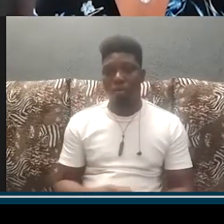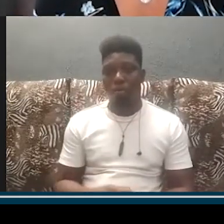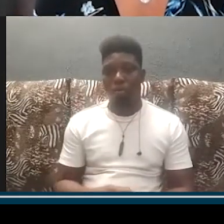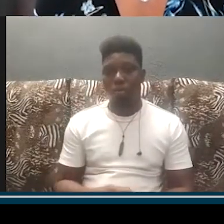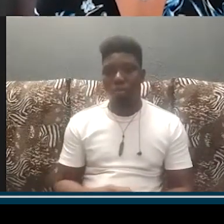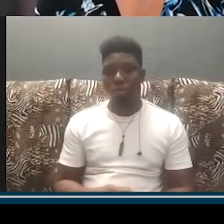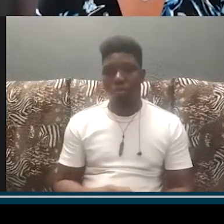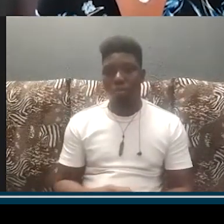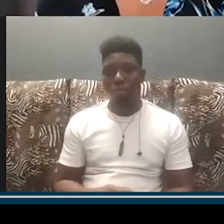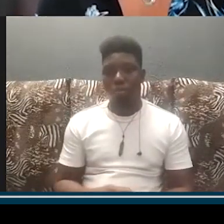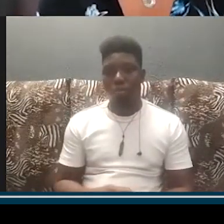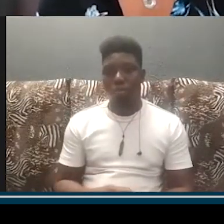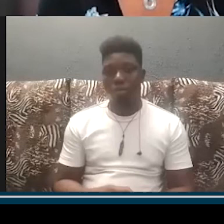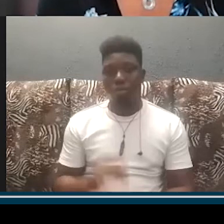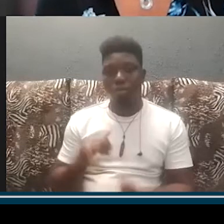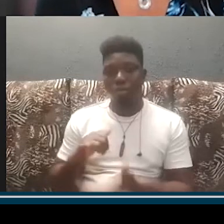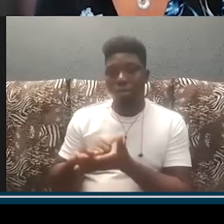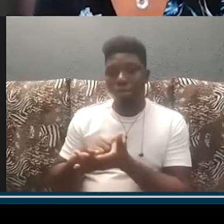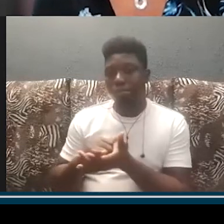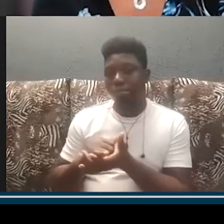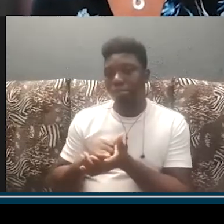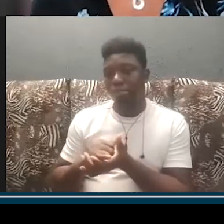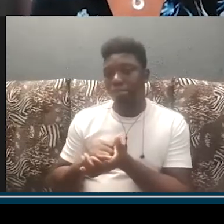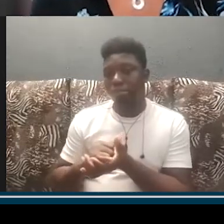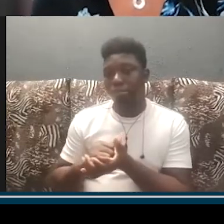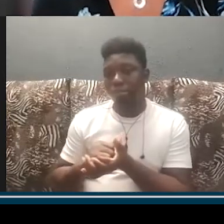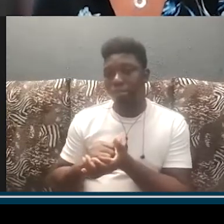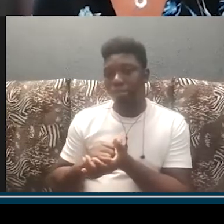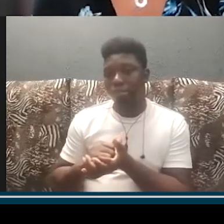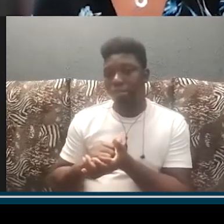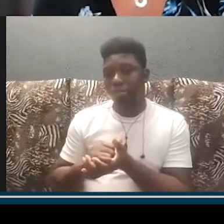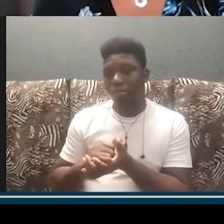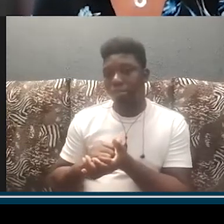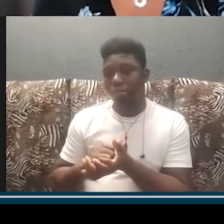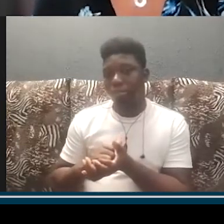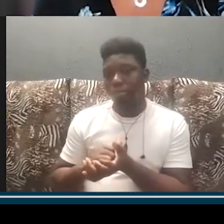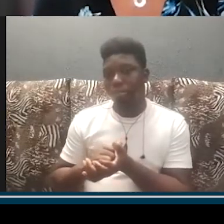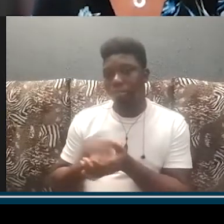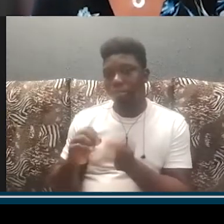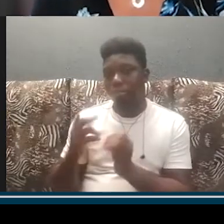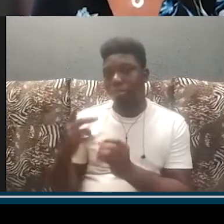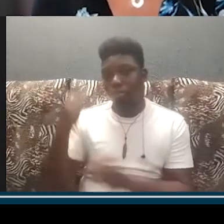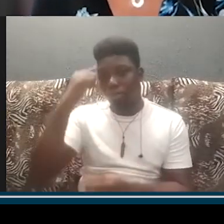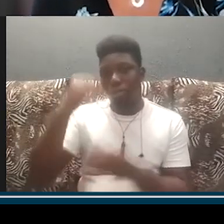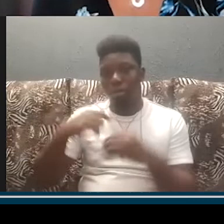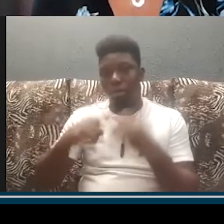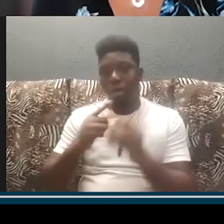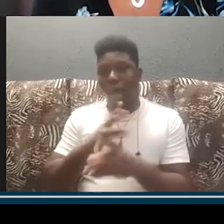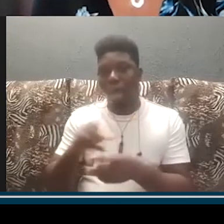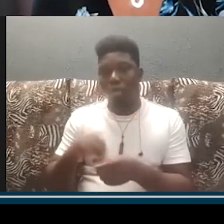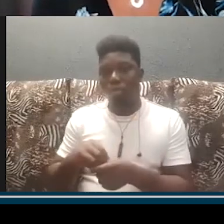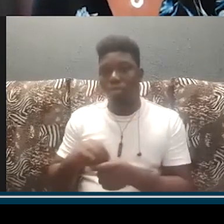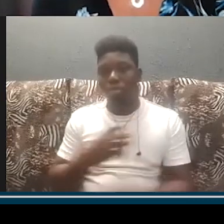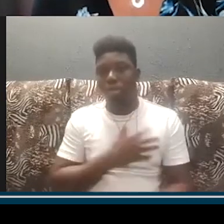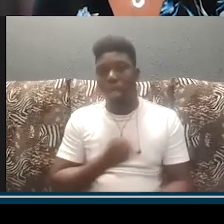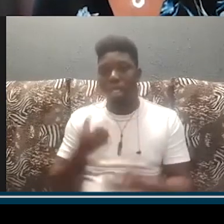doing that. And number three, as we think about inclusion and access and these questions,